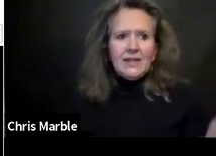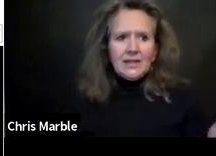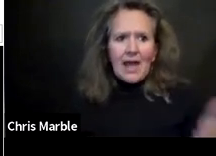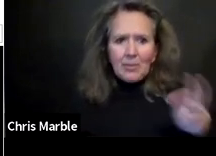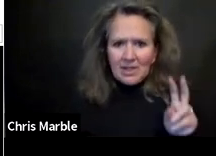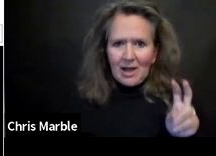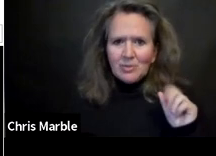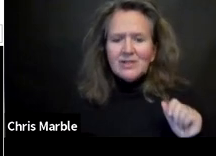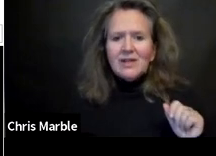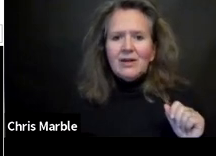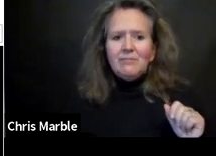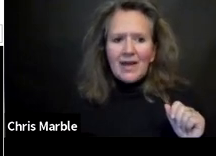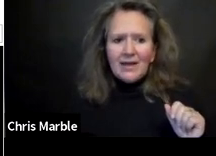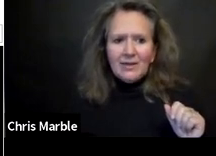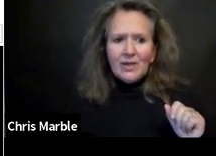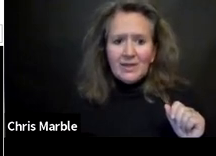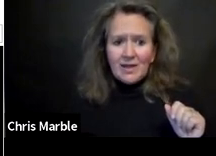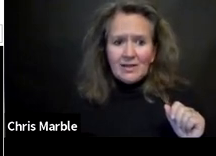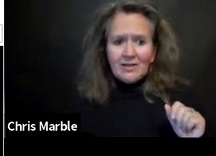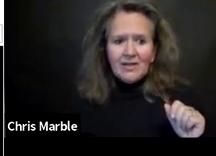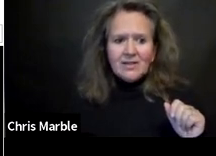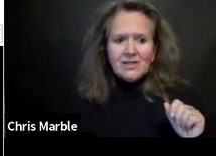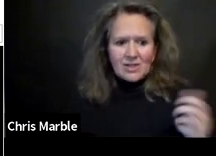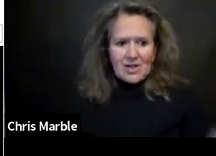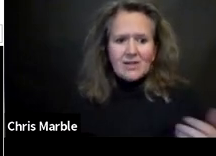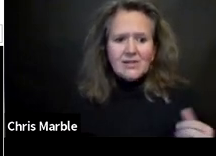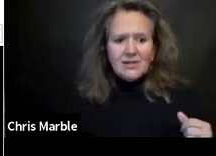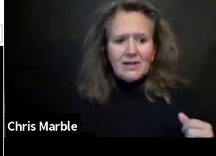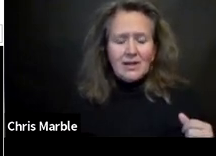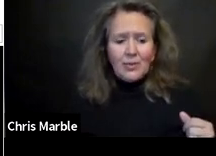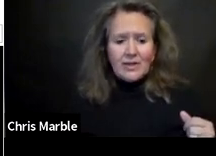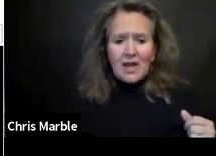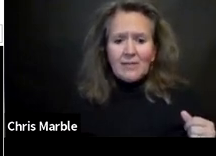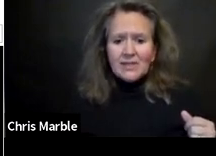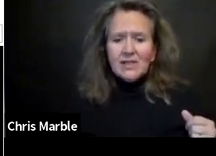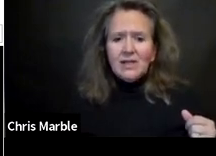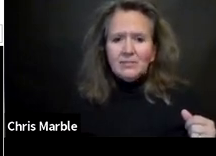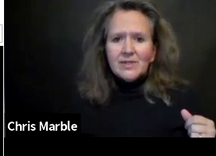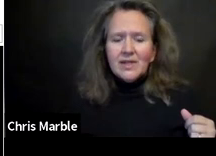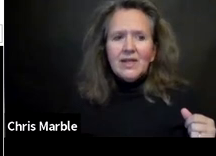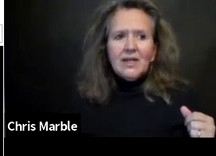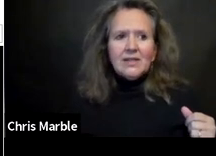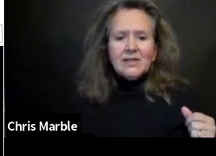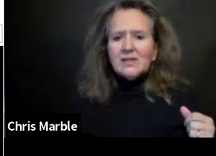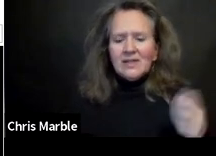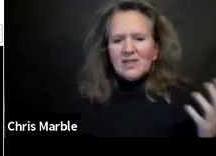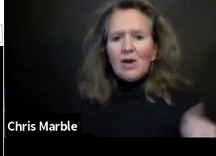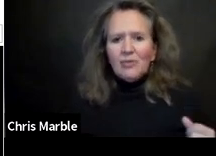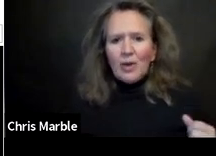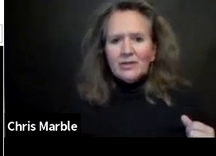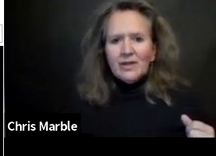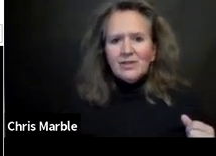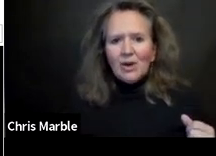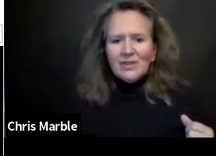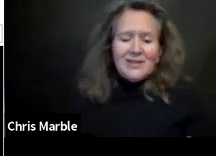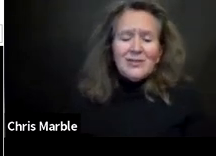The captioning options that are embedded within, such as with MS Teams, it's a